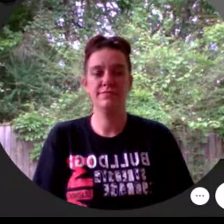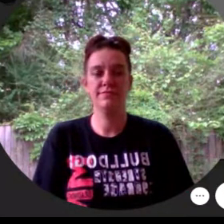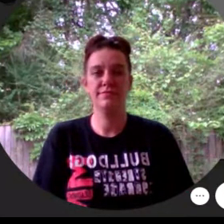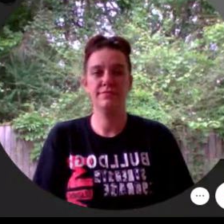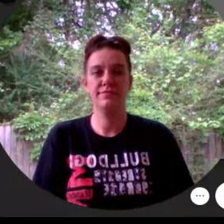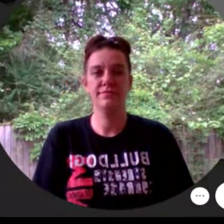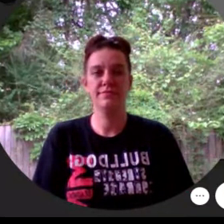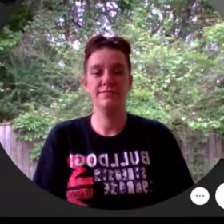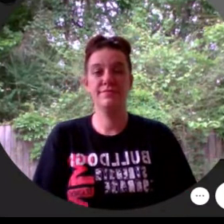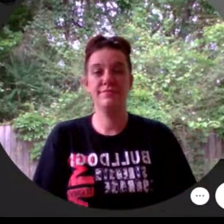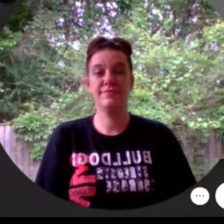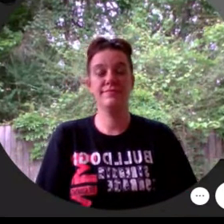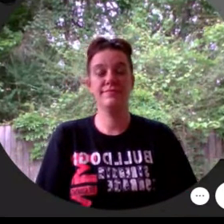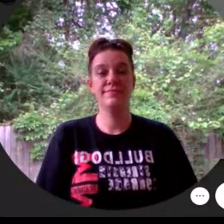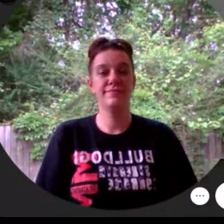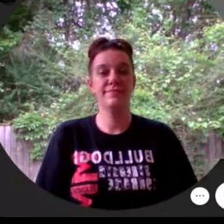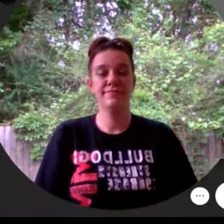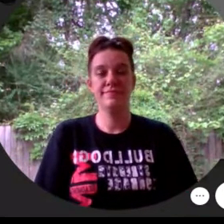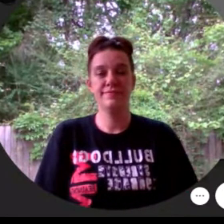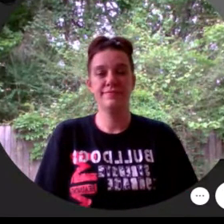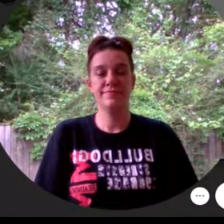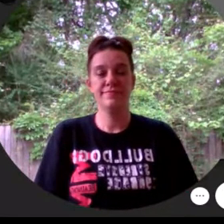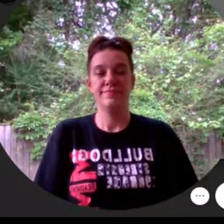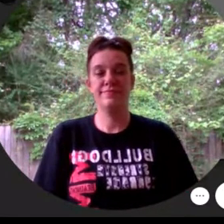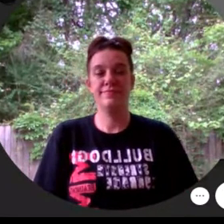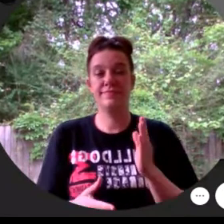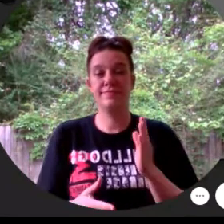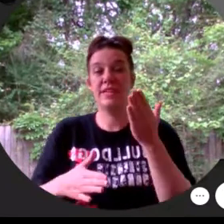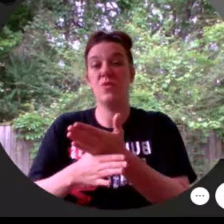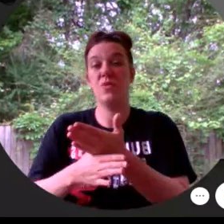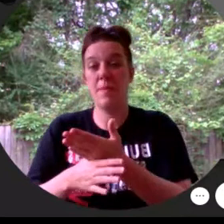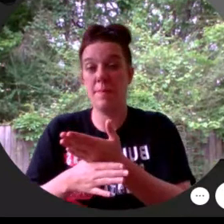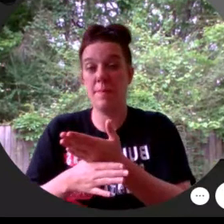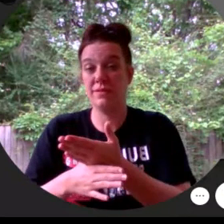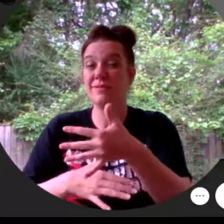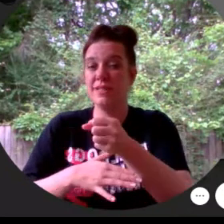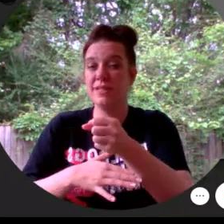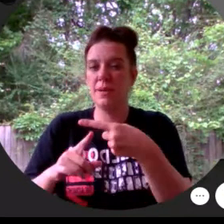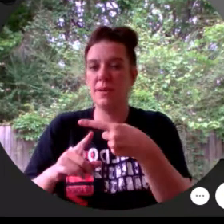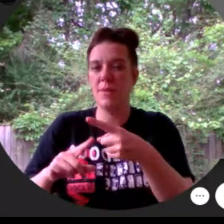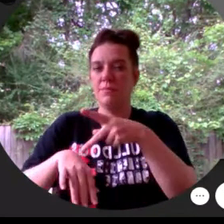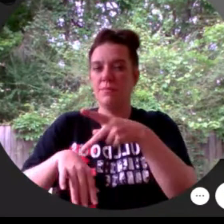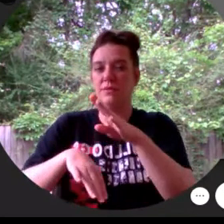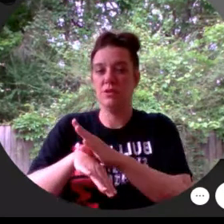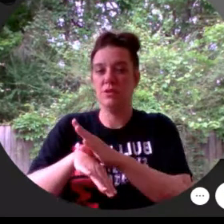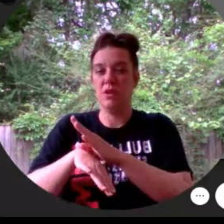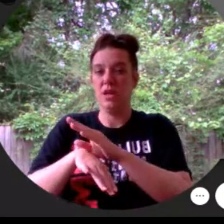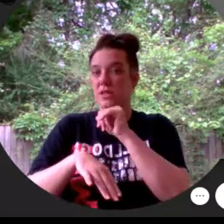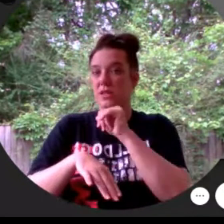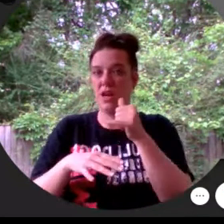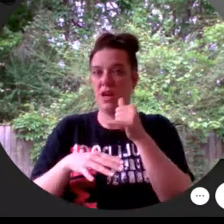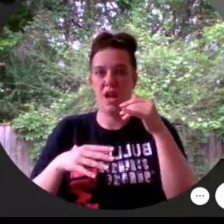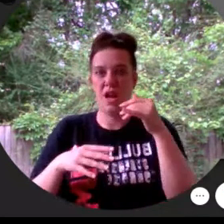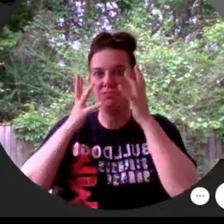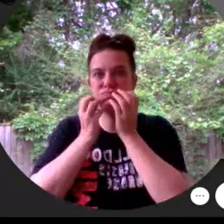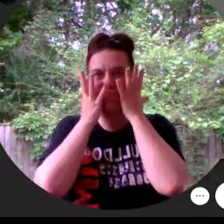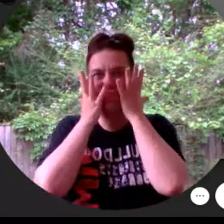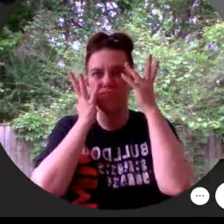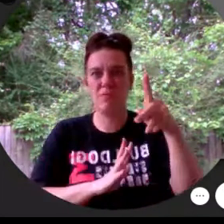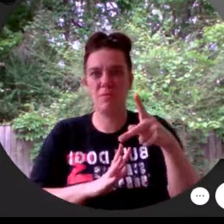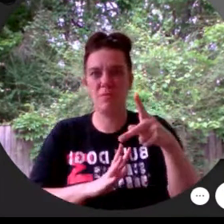interrupted, Barkin did not grow purple. Instead, he went pale. "Put him